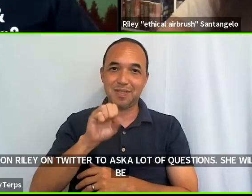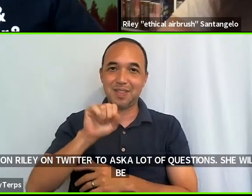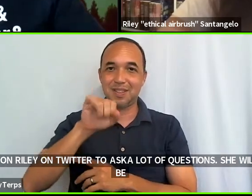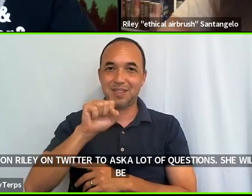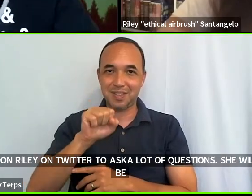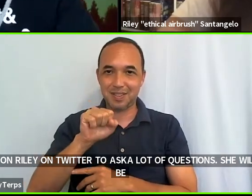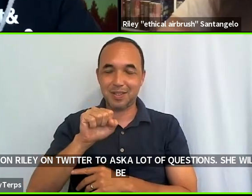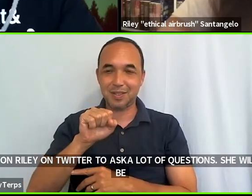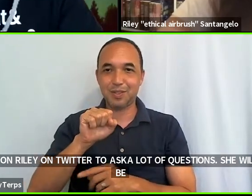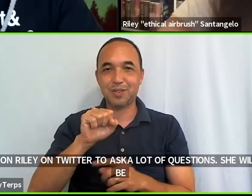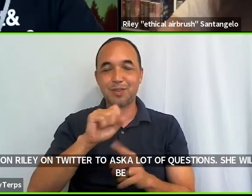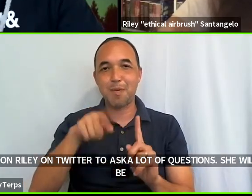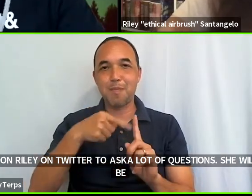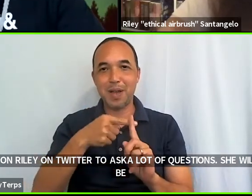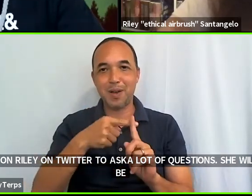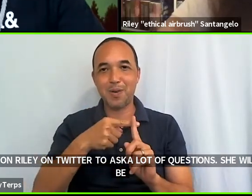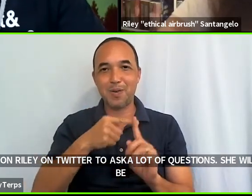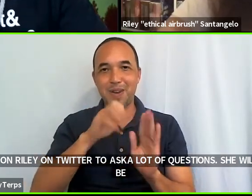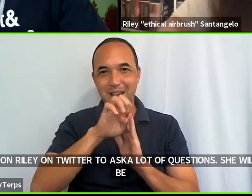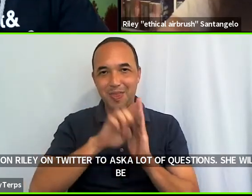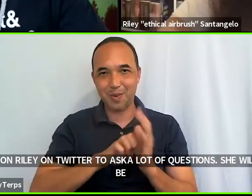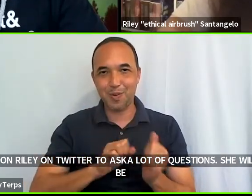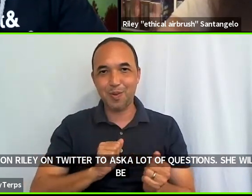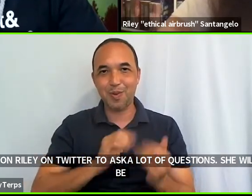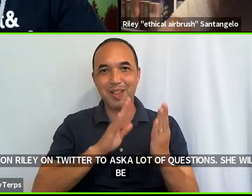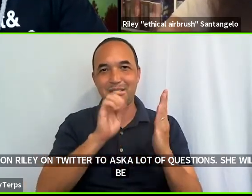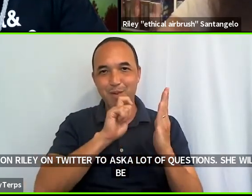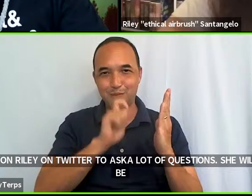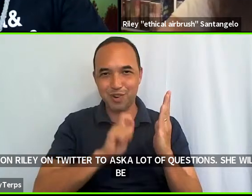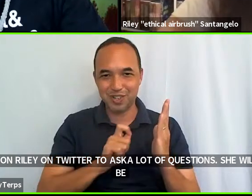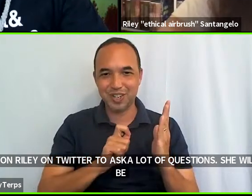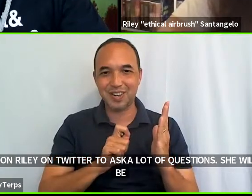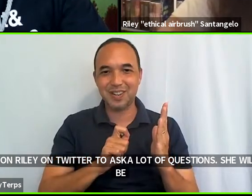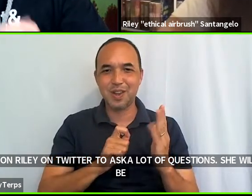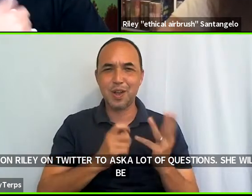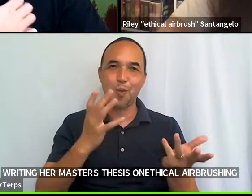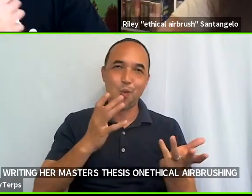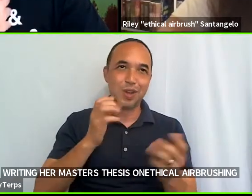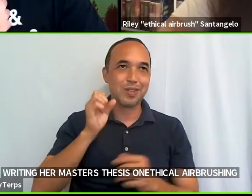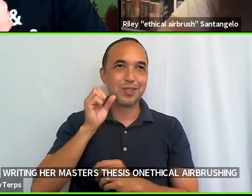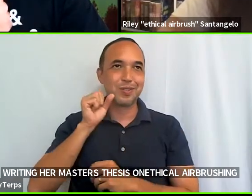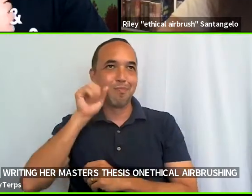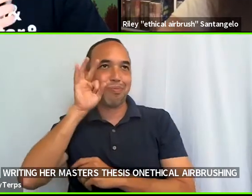a blemish and not a blemish. I'm sure that book will be coming out very soon.